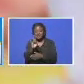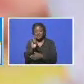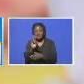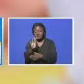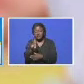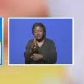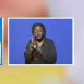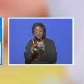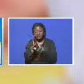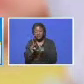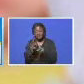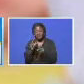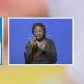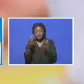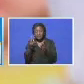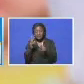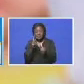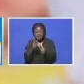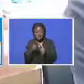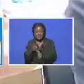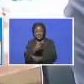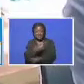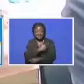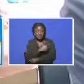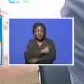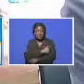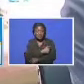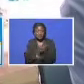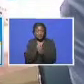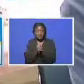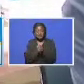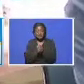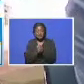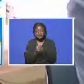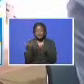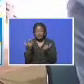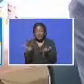19,474 persons have received their second dose and is fully vaccinated.